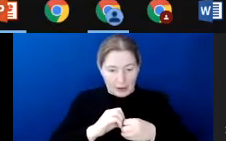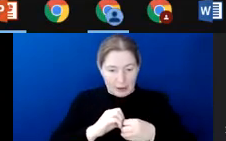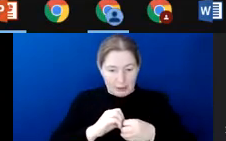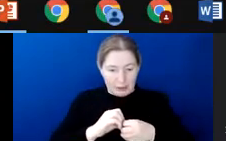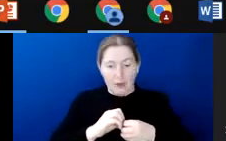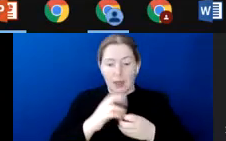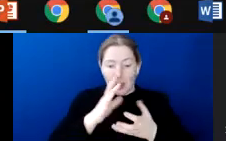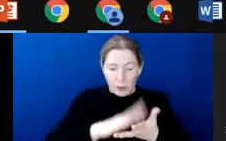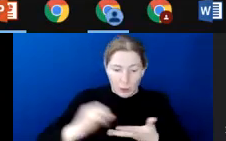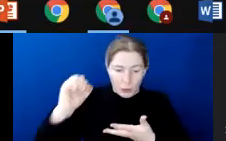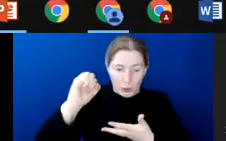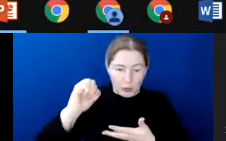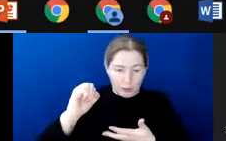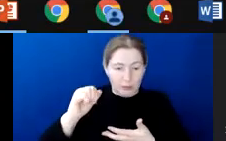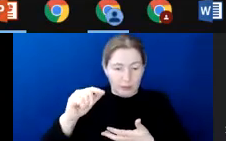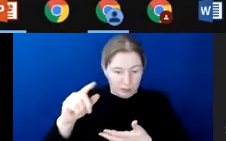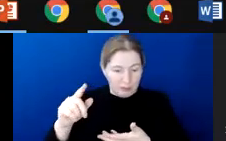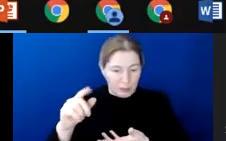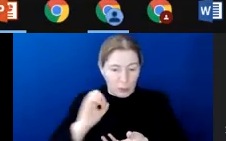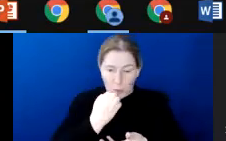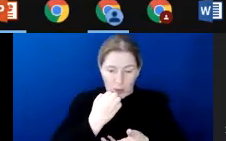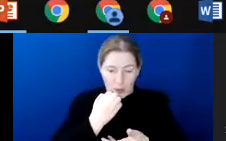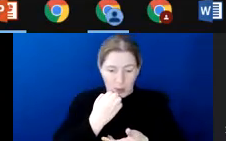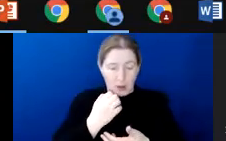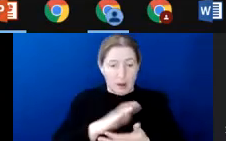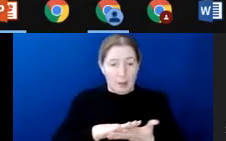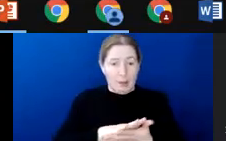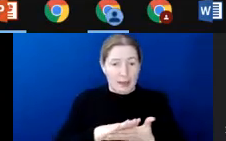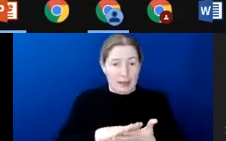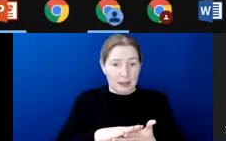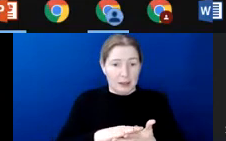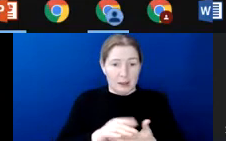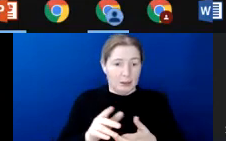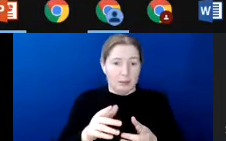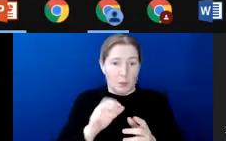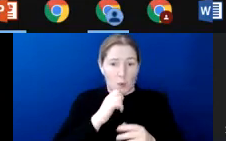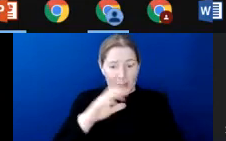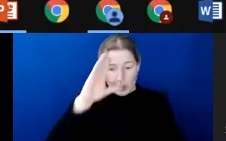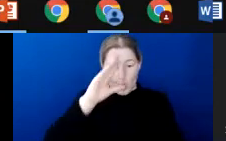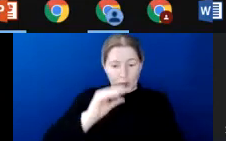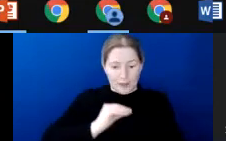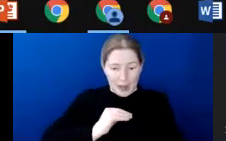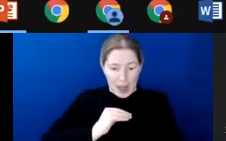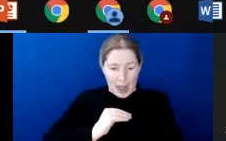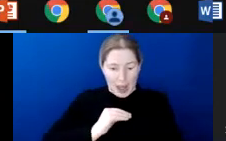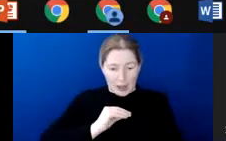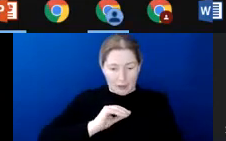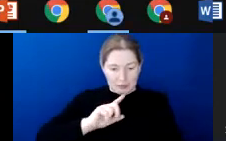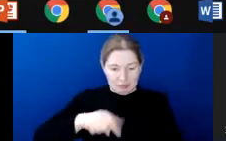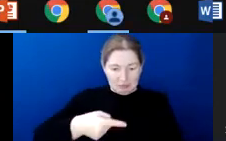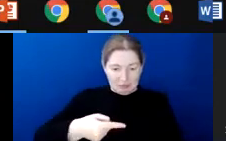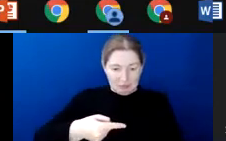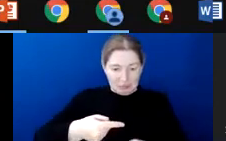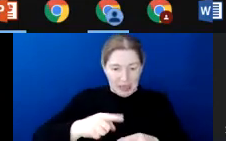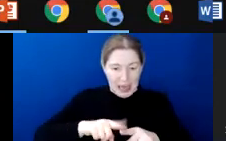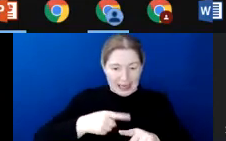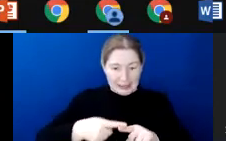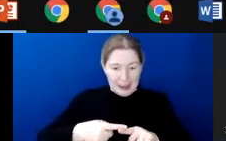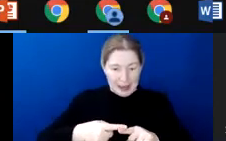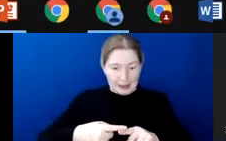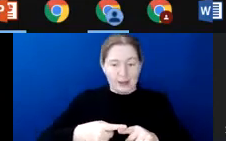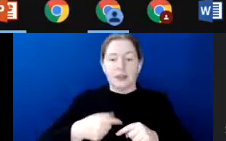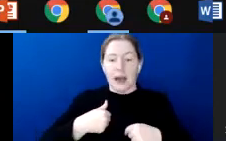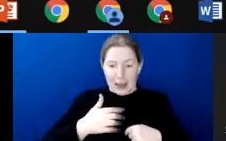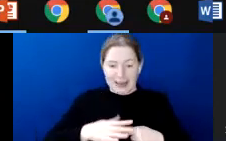user. So the user will be given a notification that the system has created expenses that they need